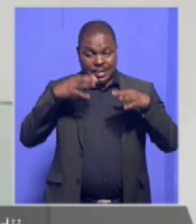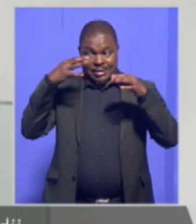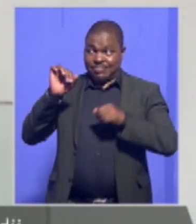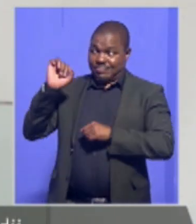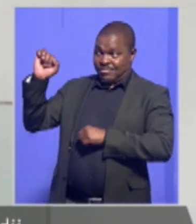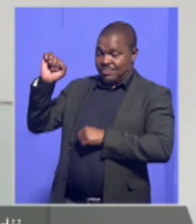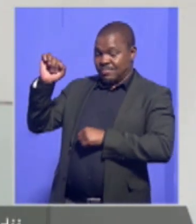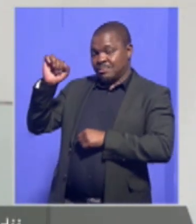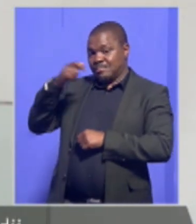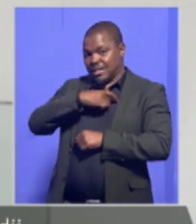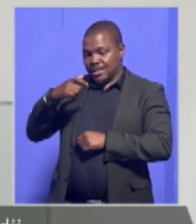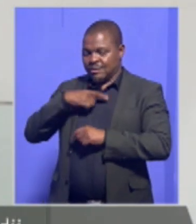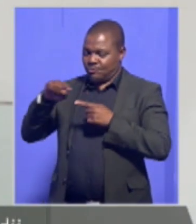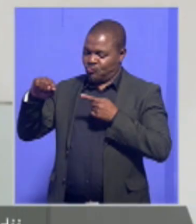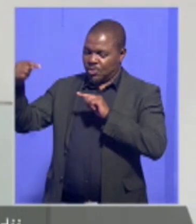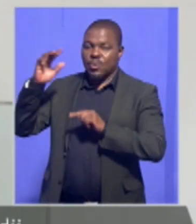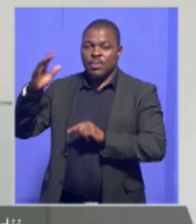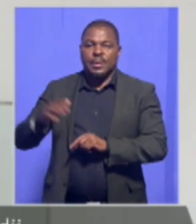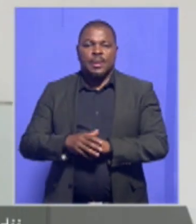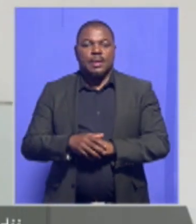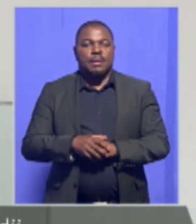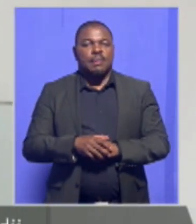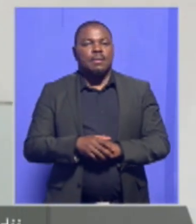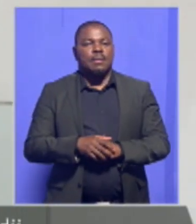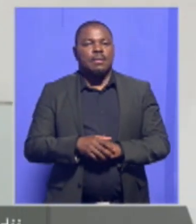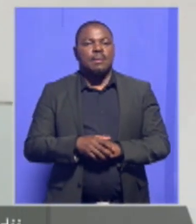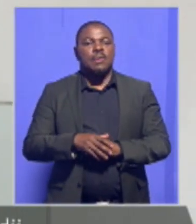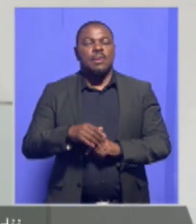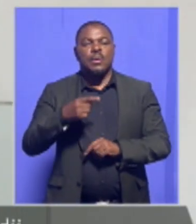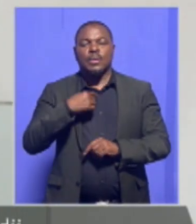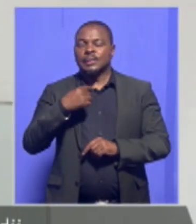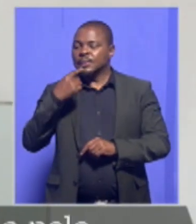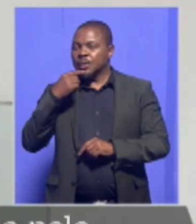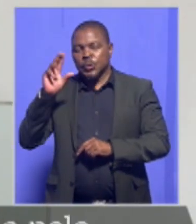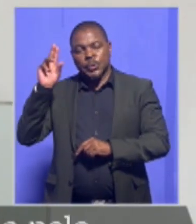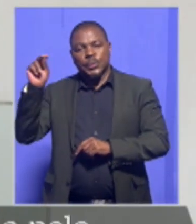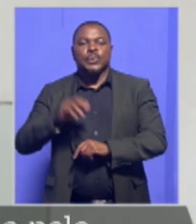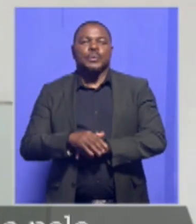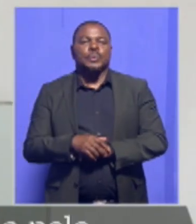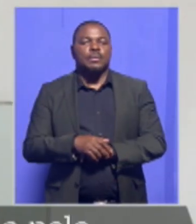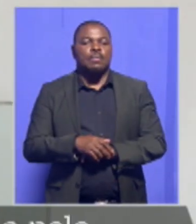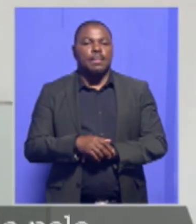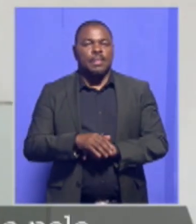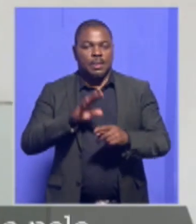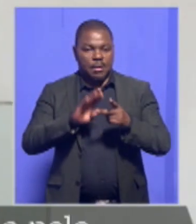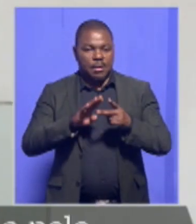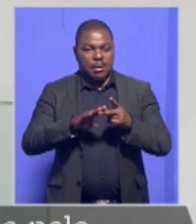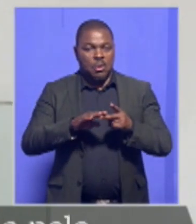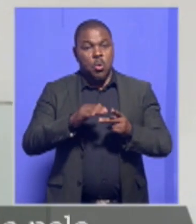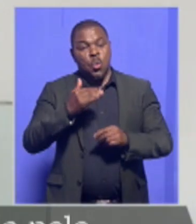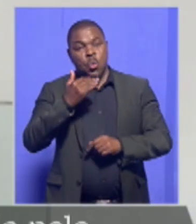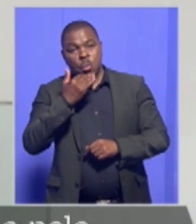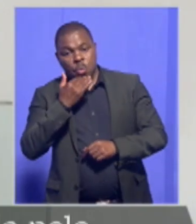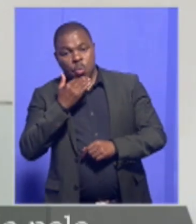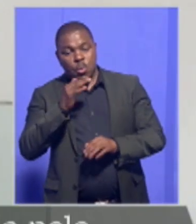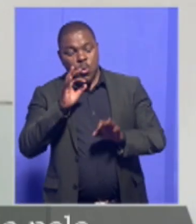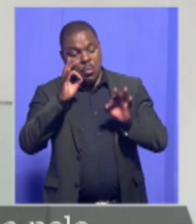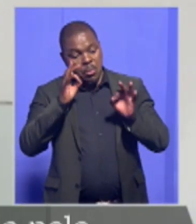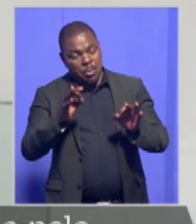mopresidente ka mantswe a mangwe re boela kgotha gore kgotha e re lamole. Or nna ke mane ya ba